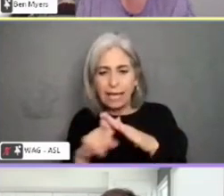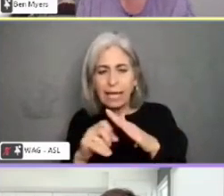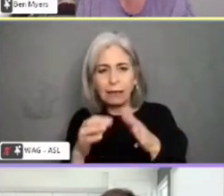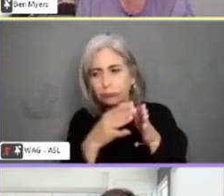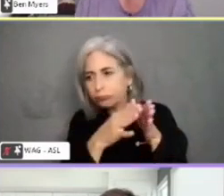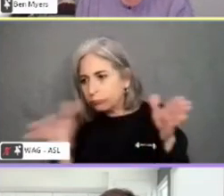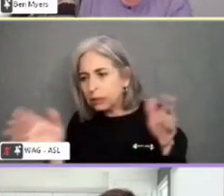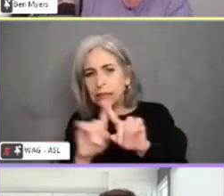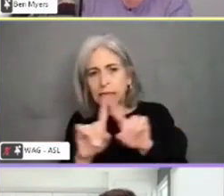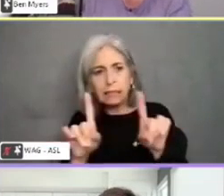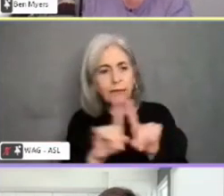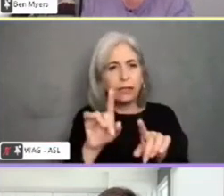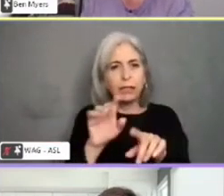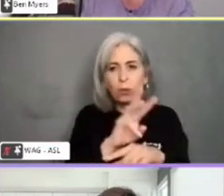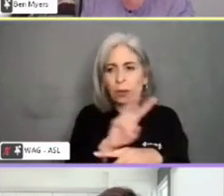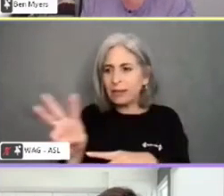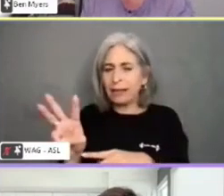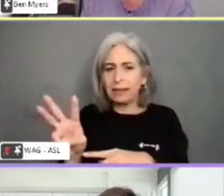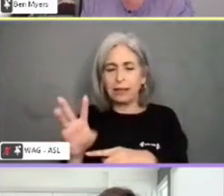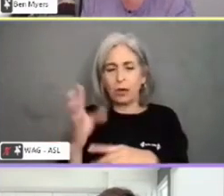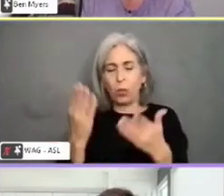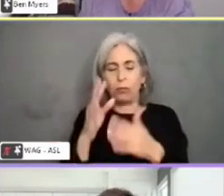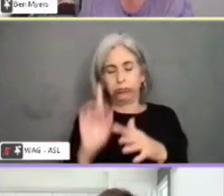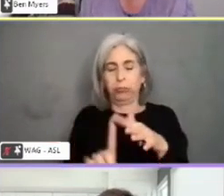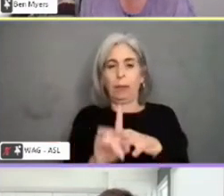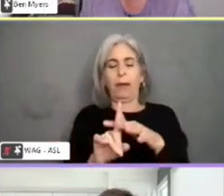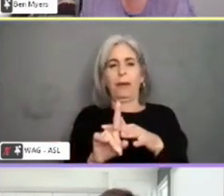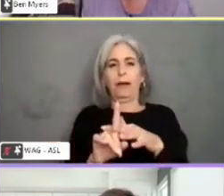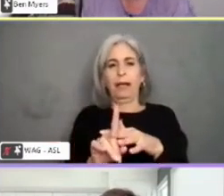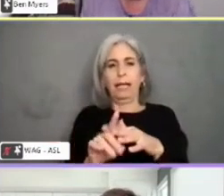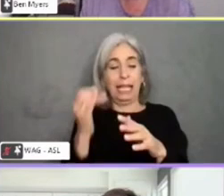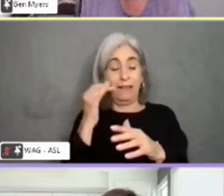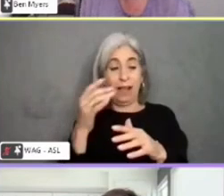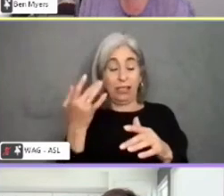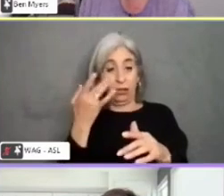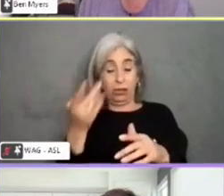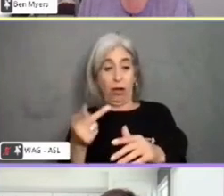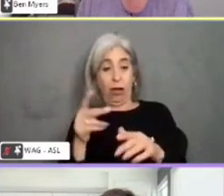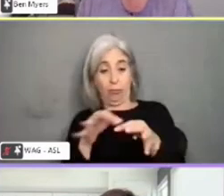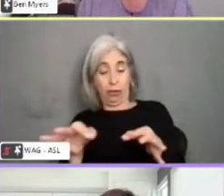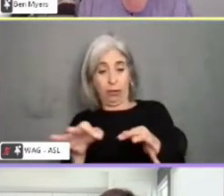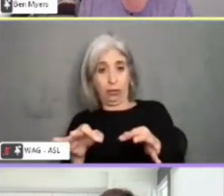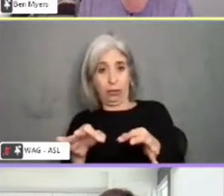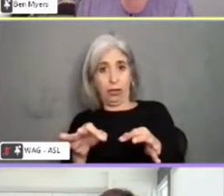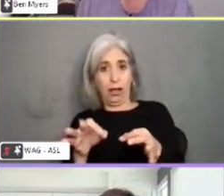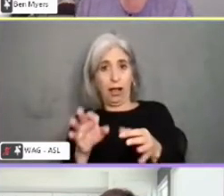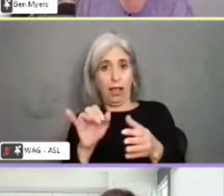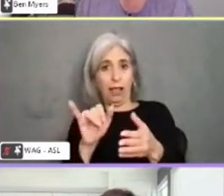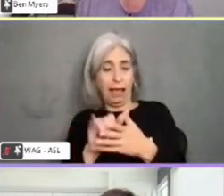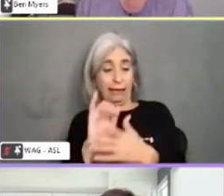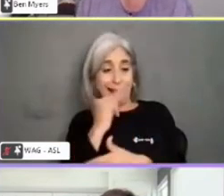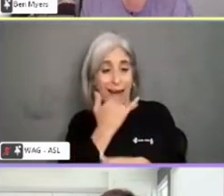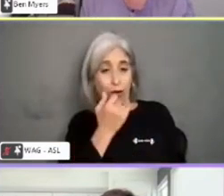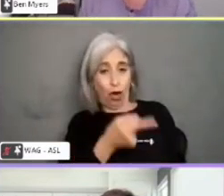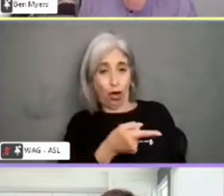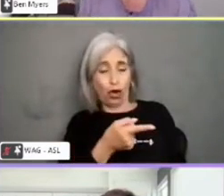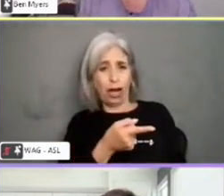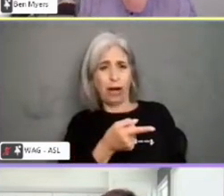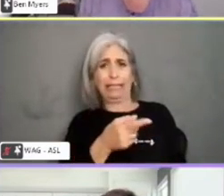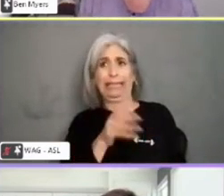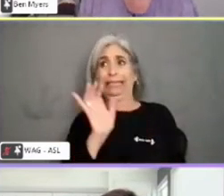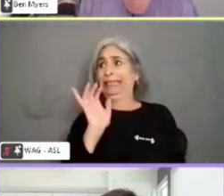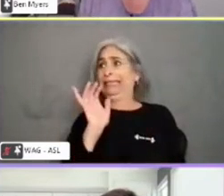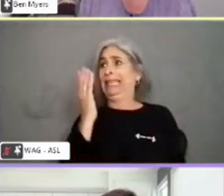see what came up. And when I would get something like that lang attribute error, I was like, I